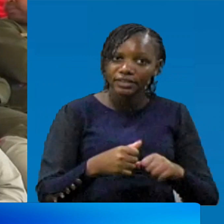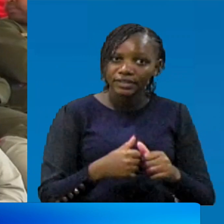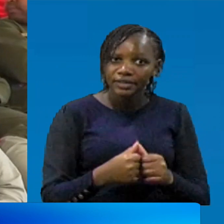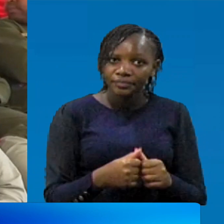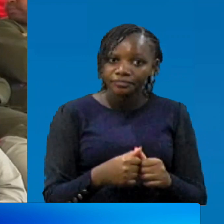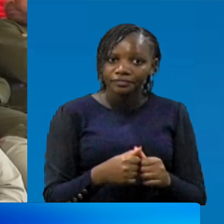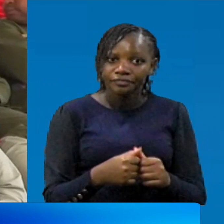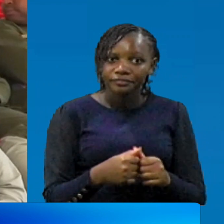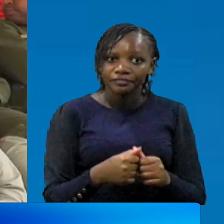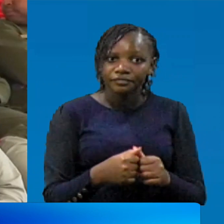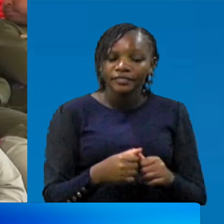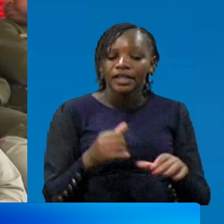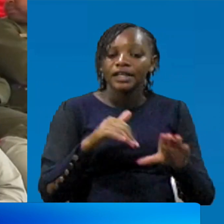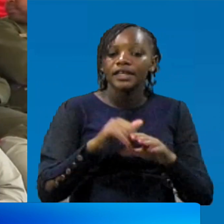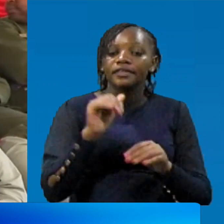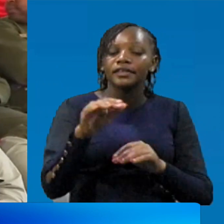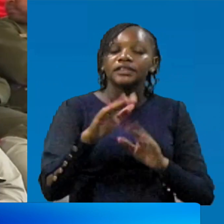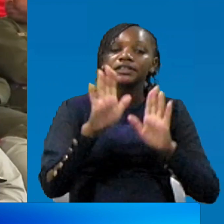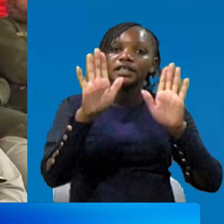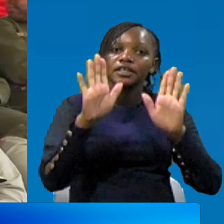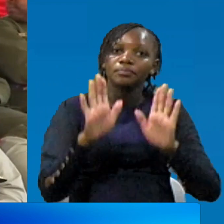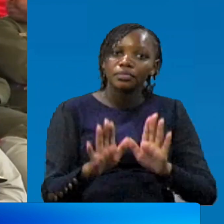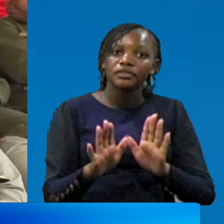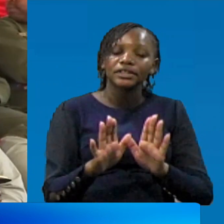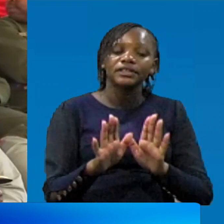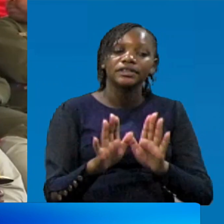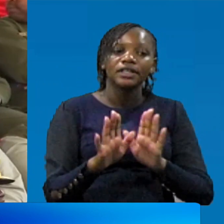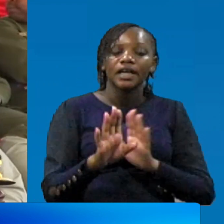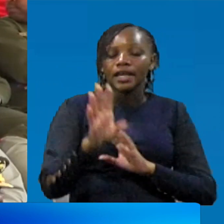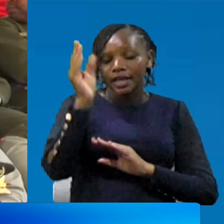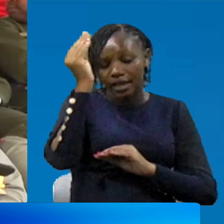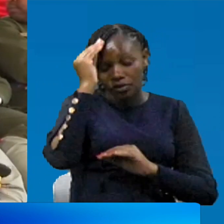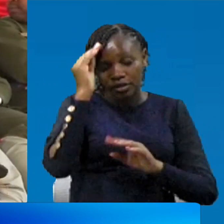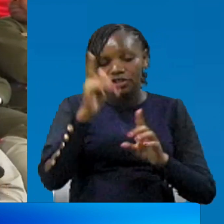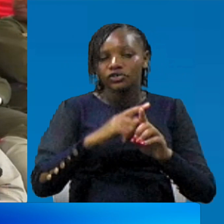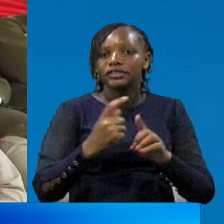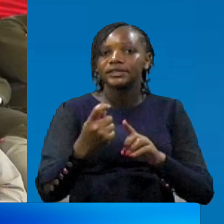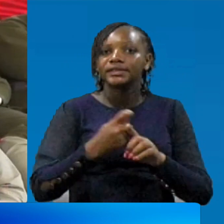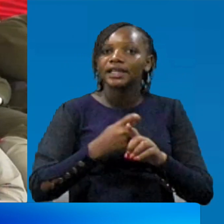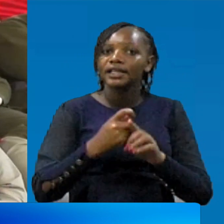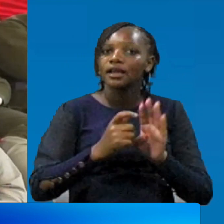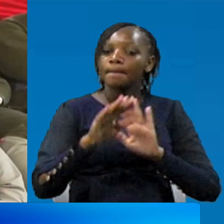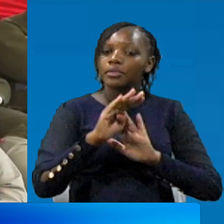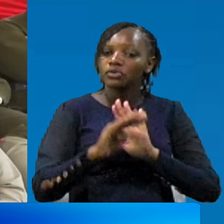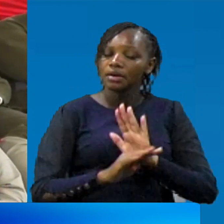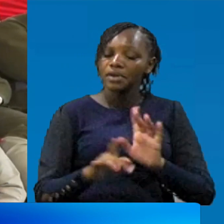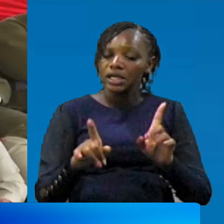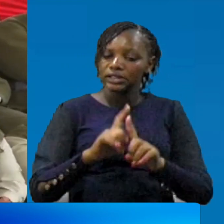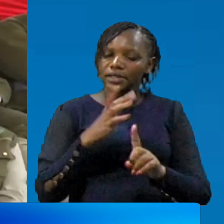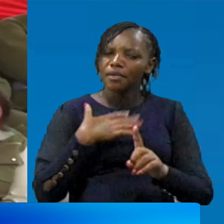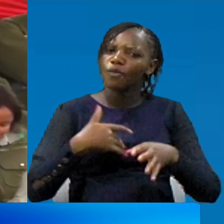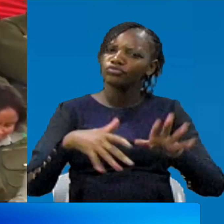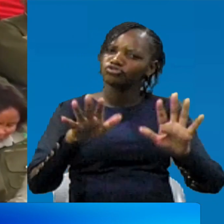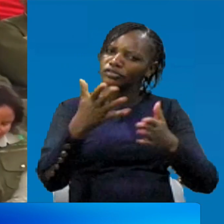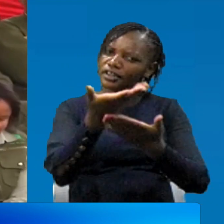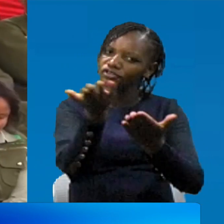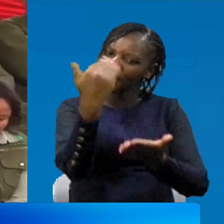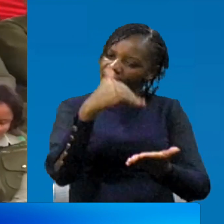in this useful and rigorous education and training program, and congratulate you on your